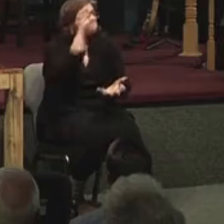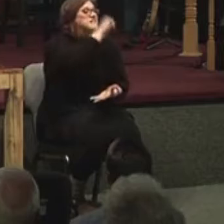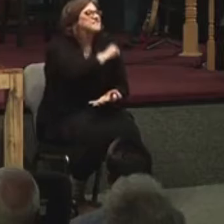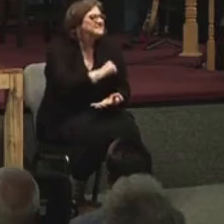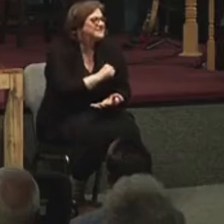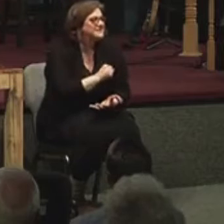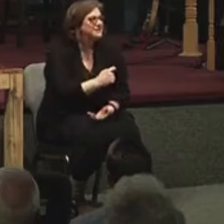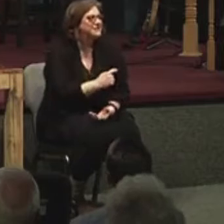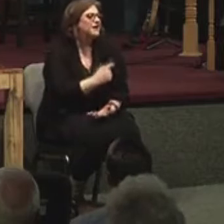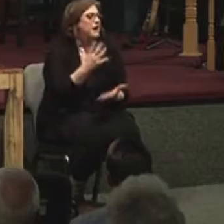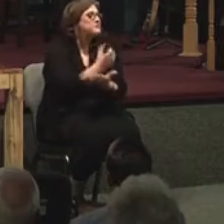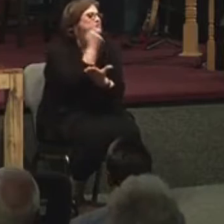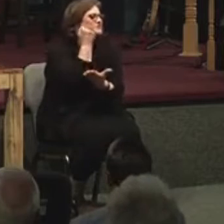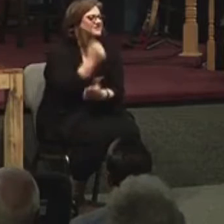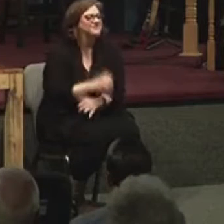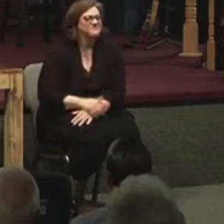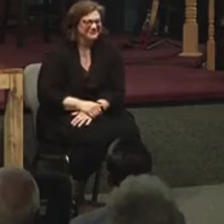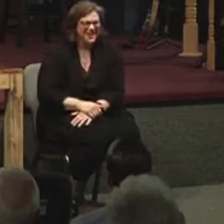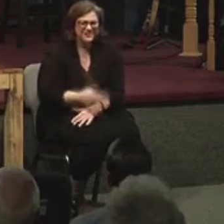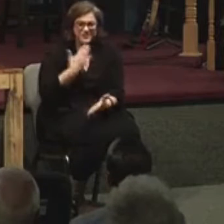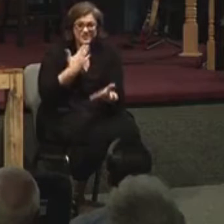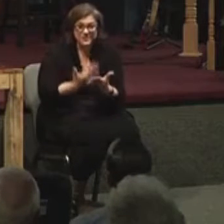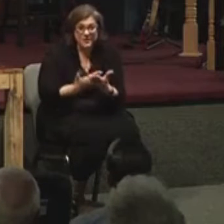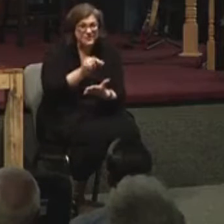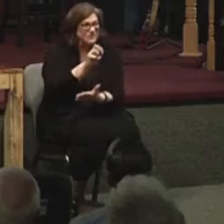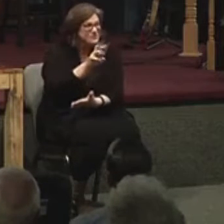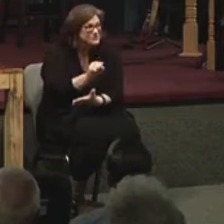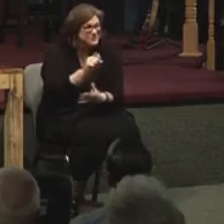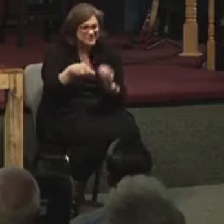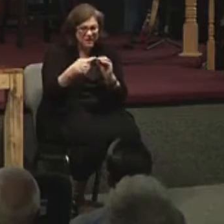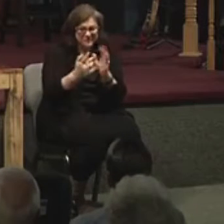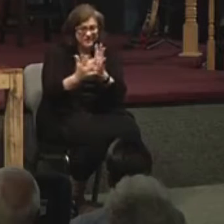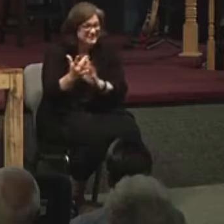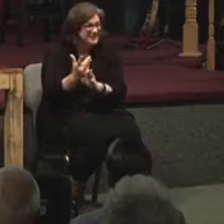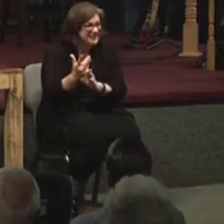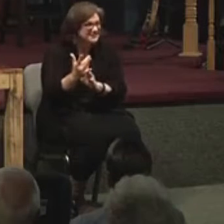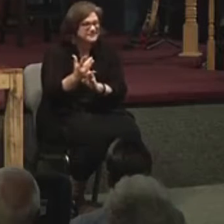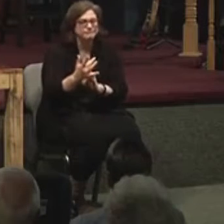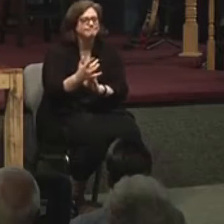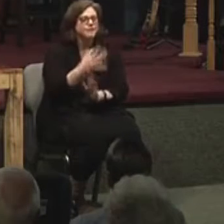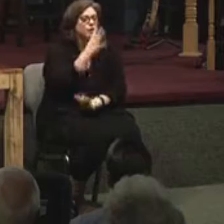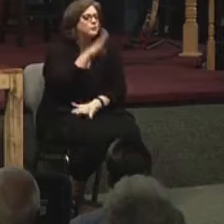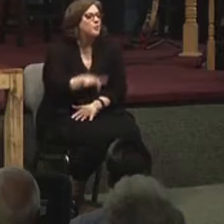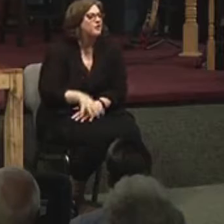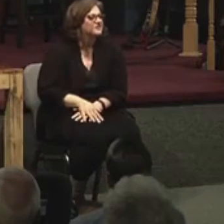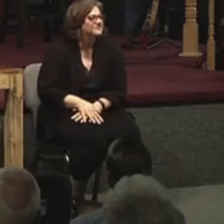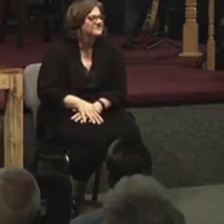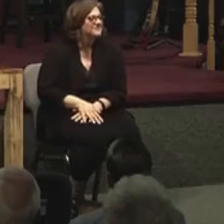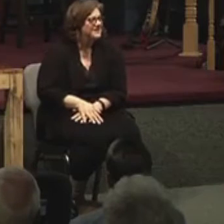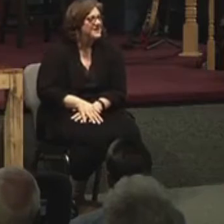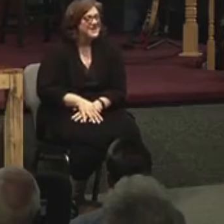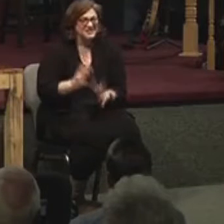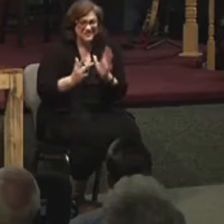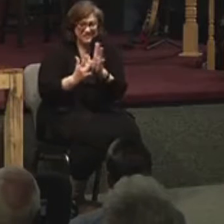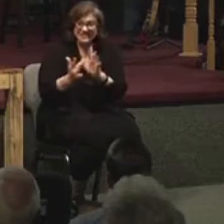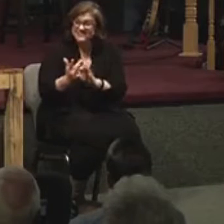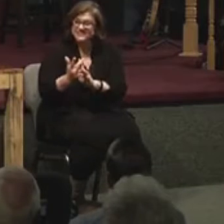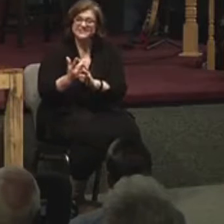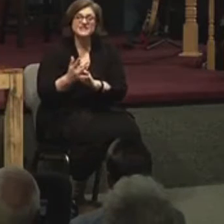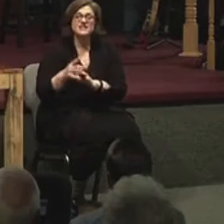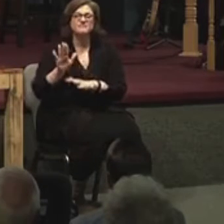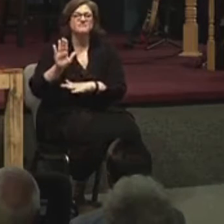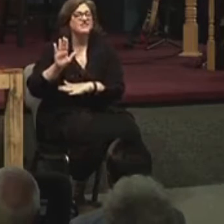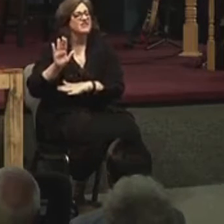A lot of people missed out on that good news while Jesus walked the earth. They missed out on that good news because Jesus didn't